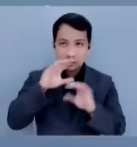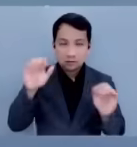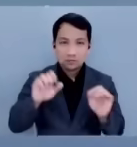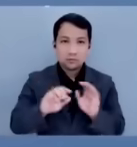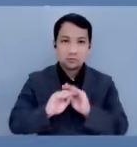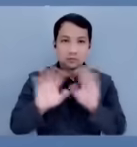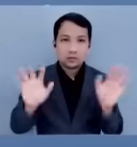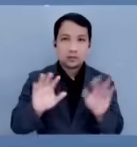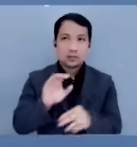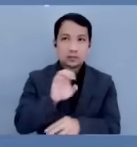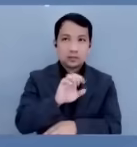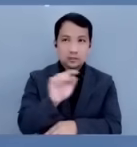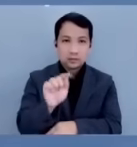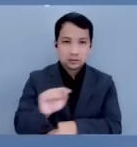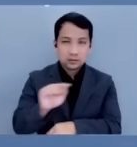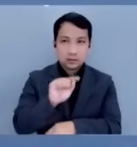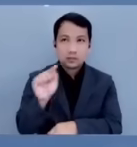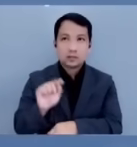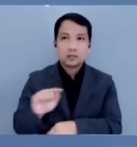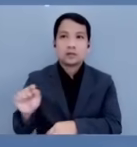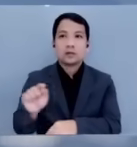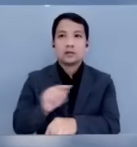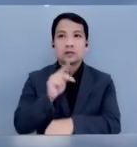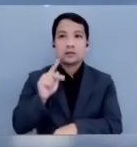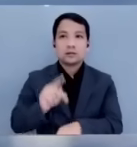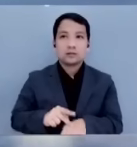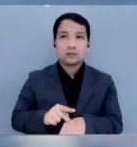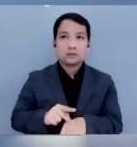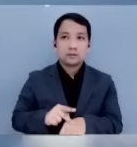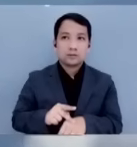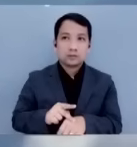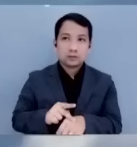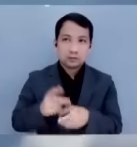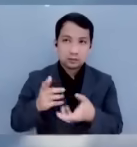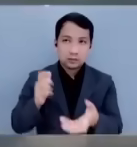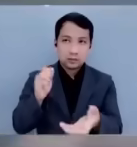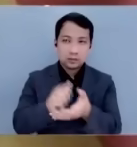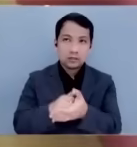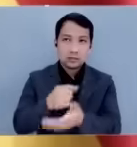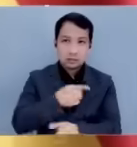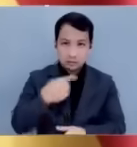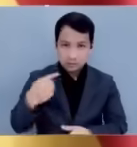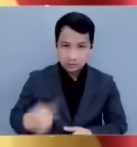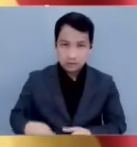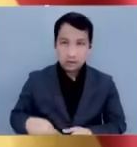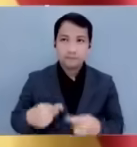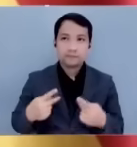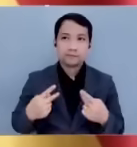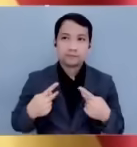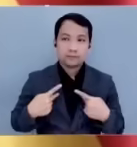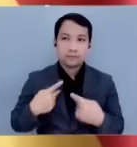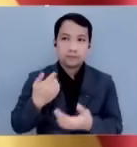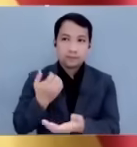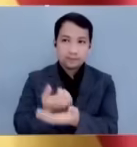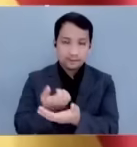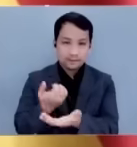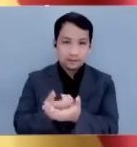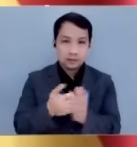exclusive economic zone ng Pilipinas na pilit pinapasok ng China. We have the economic zone